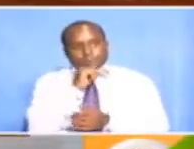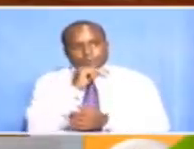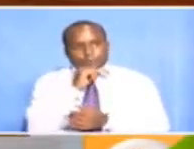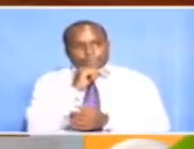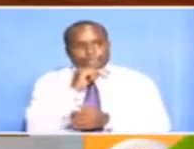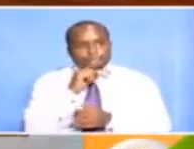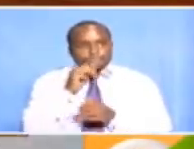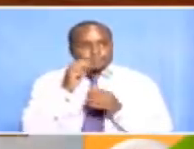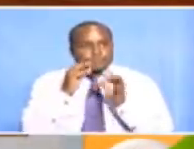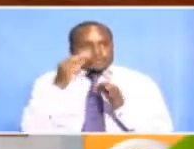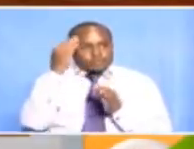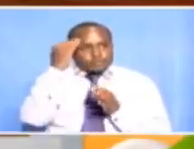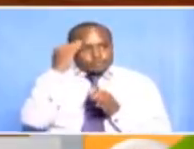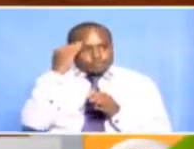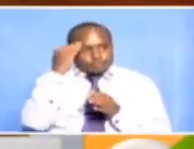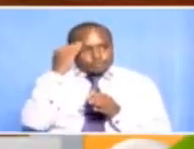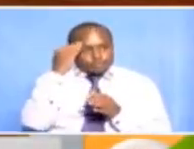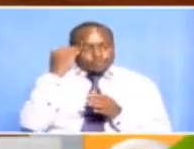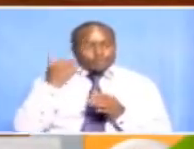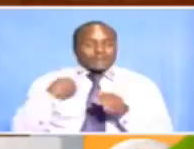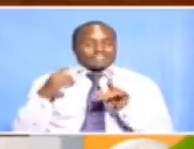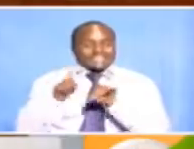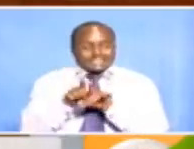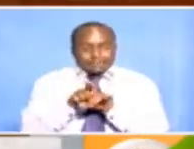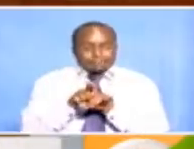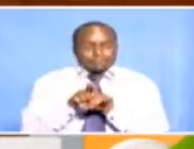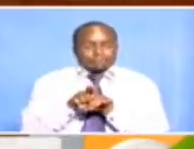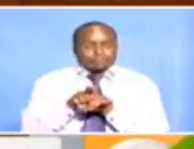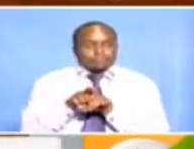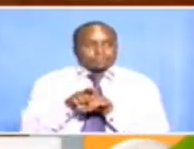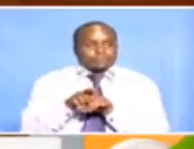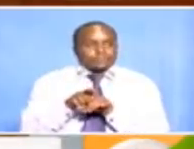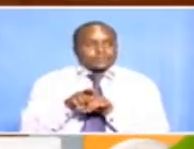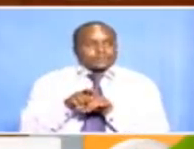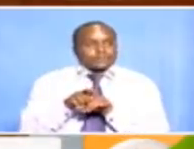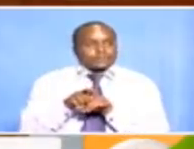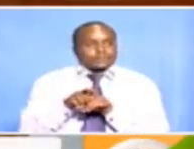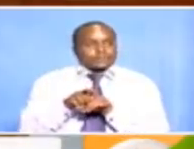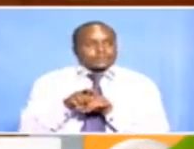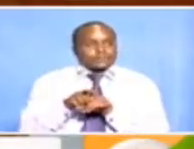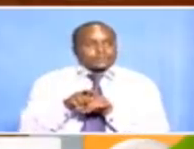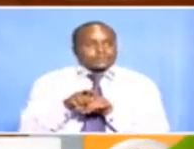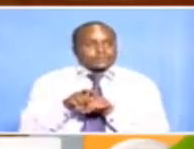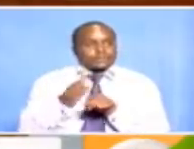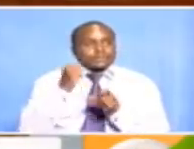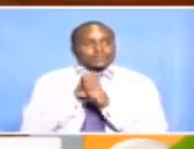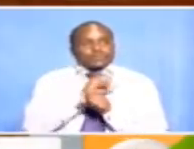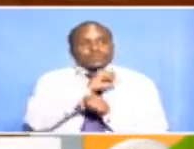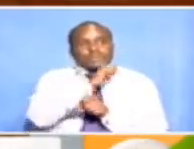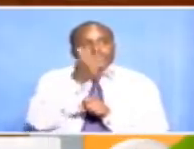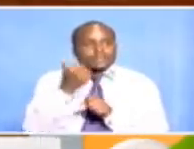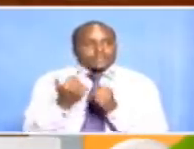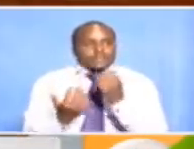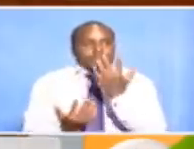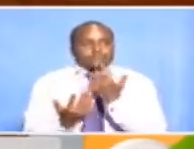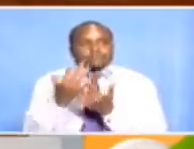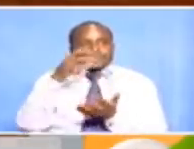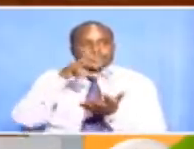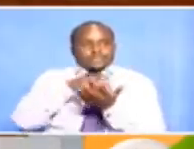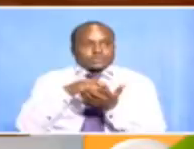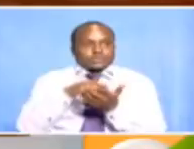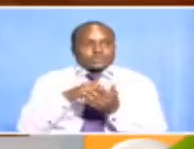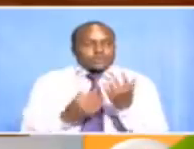If you know you have grabbed a fire station and you have put a mall on that particular public utility, do another fire station. We don't have to demolish your